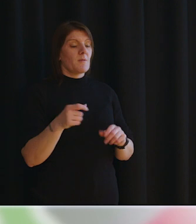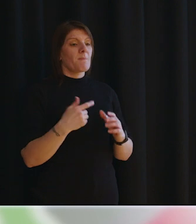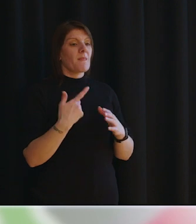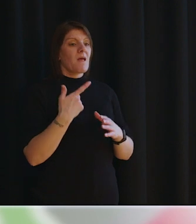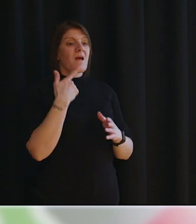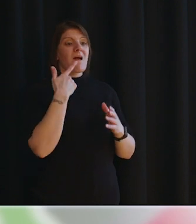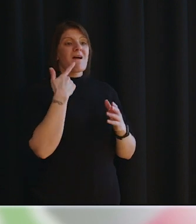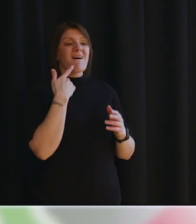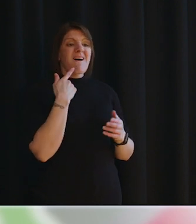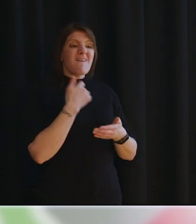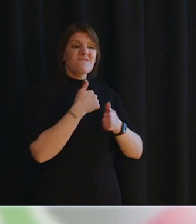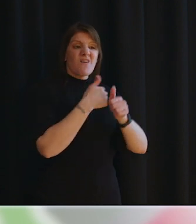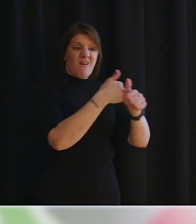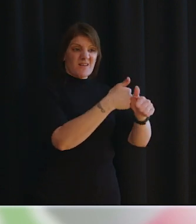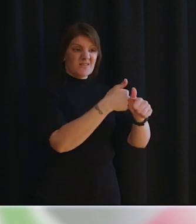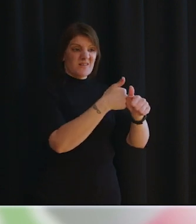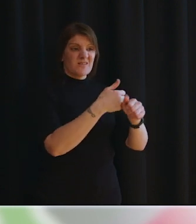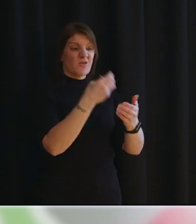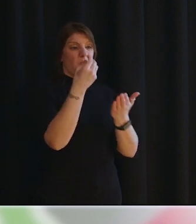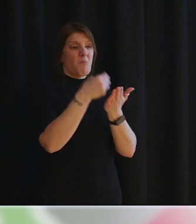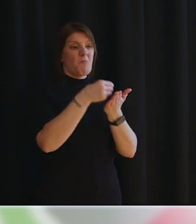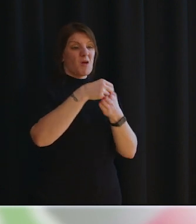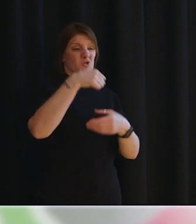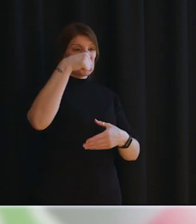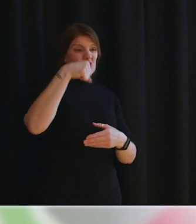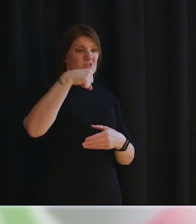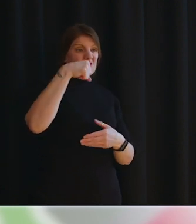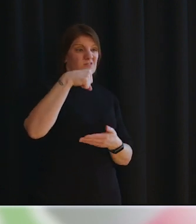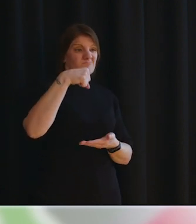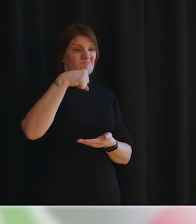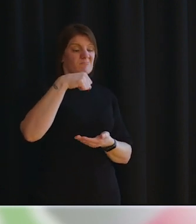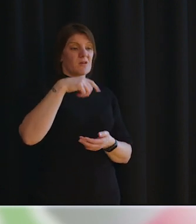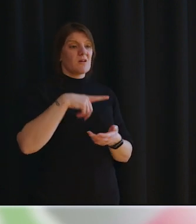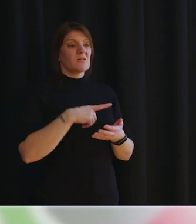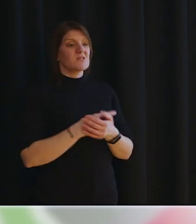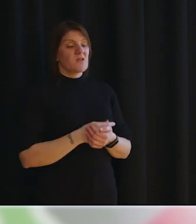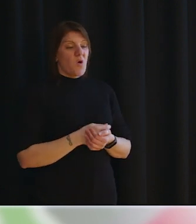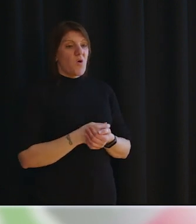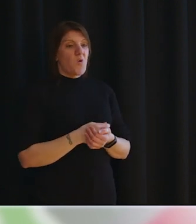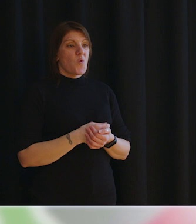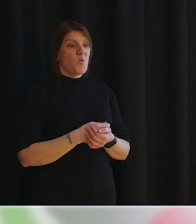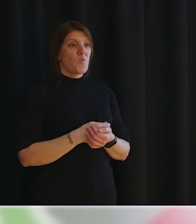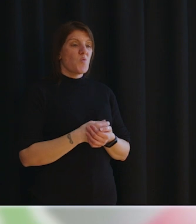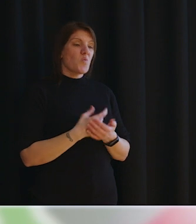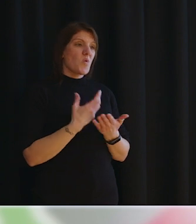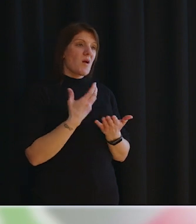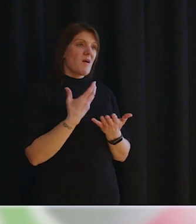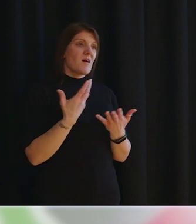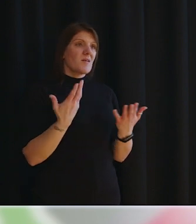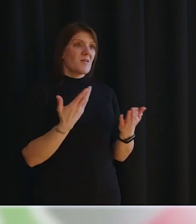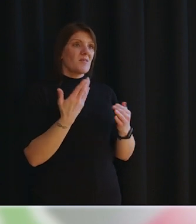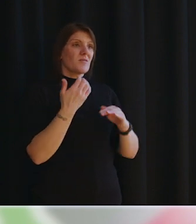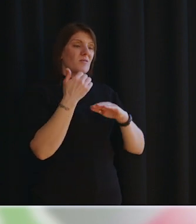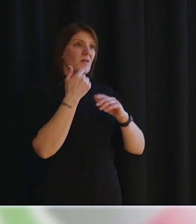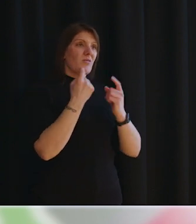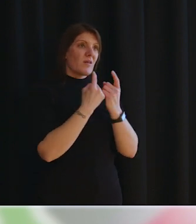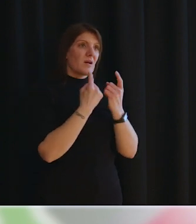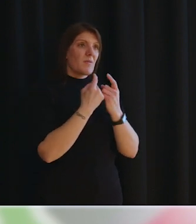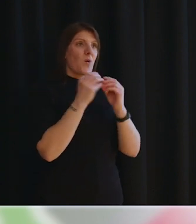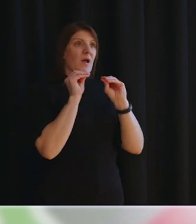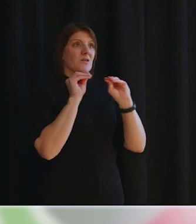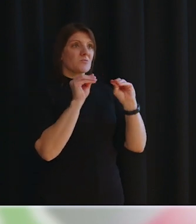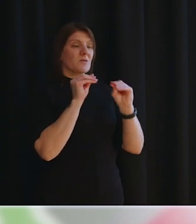other resources to meet pupil need. So the basic crux of an education, health and care plan is there is a